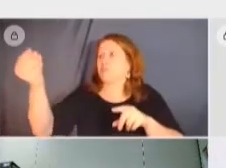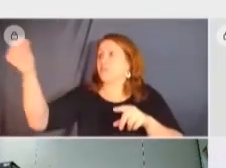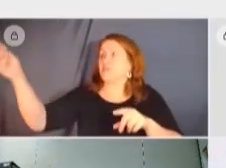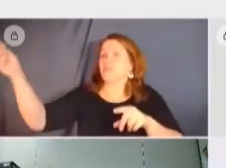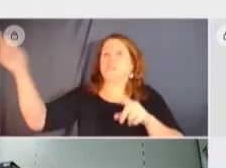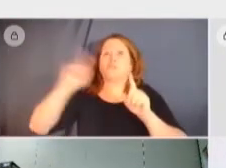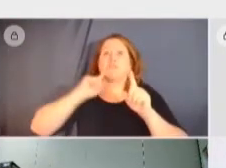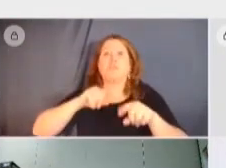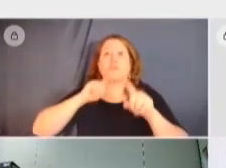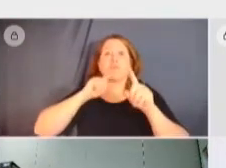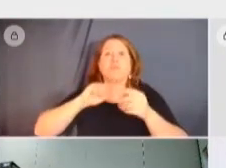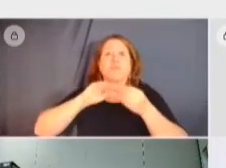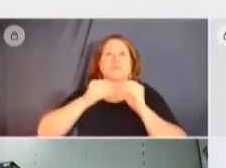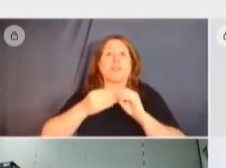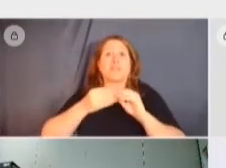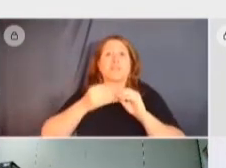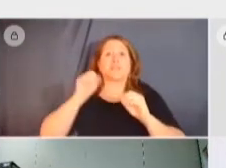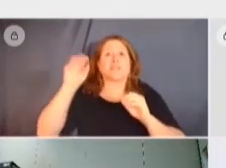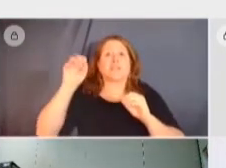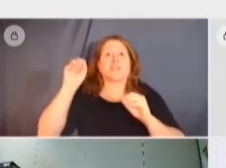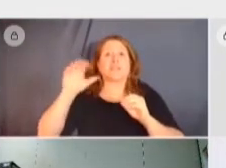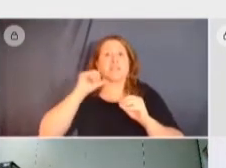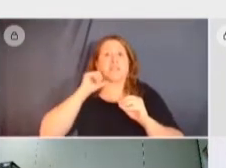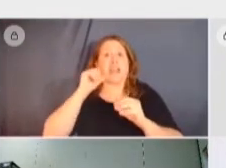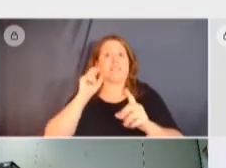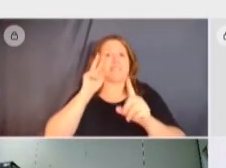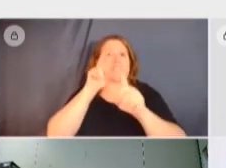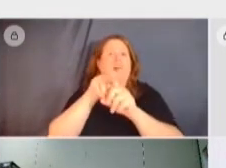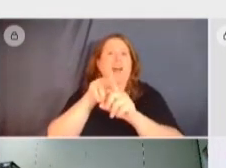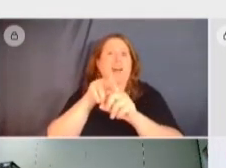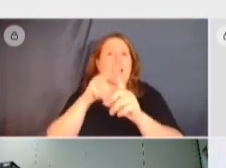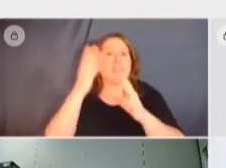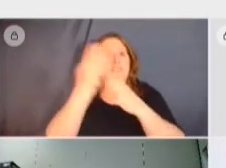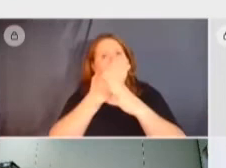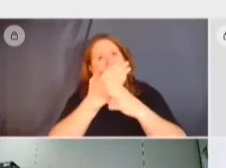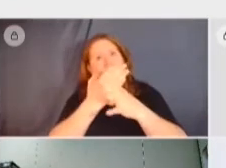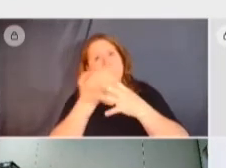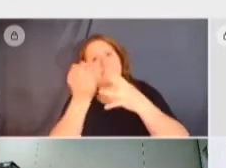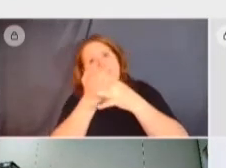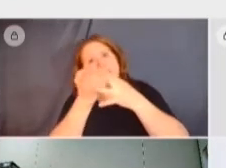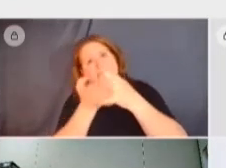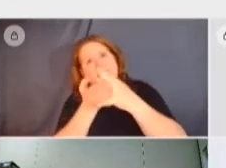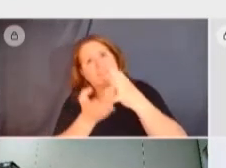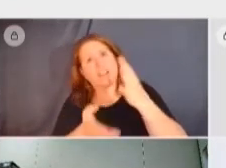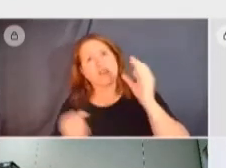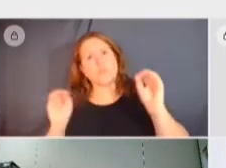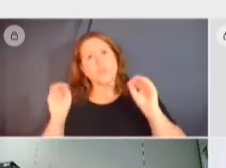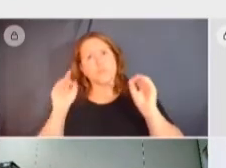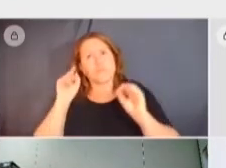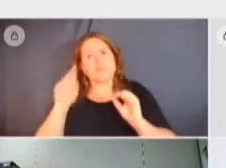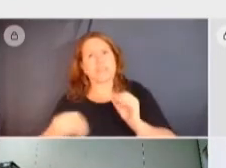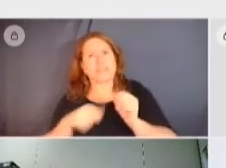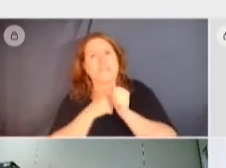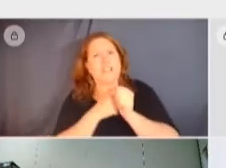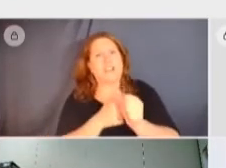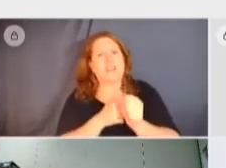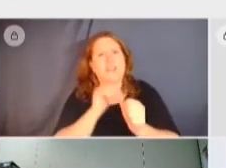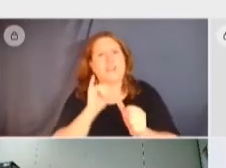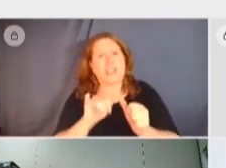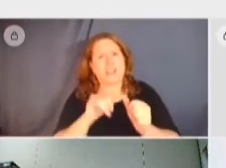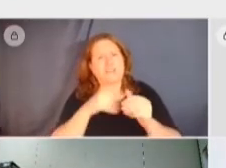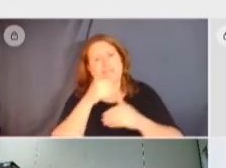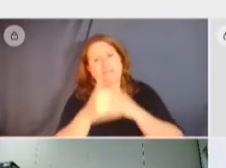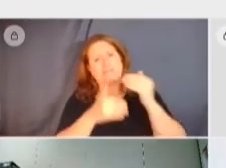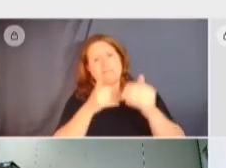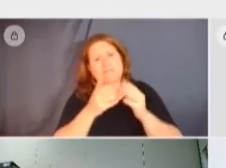on. I don't think that's appropriate. We have an opportunity now without a council before they're appointed, and we should do